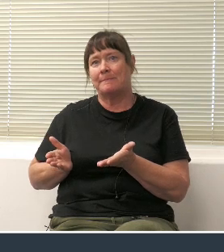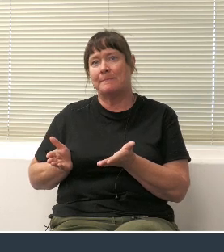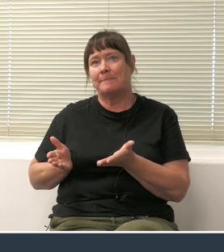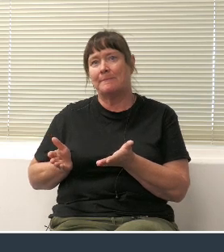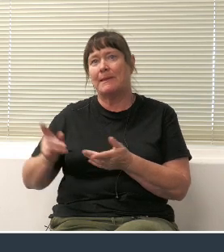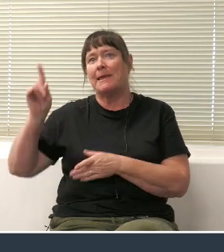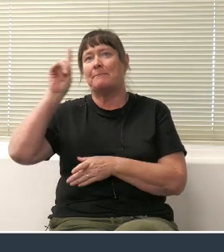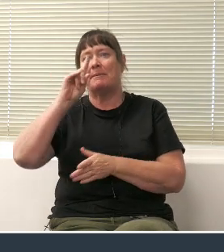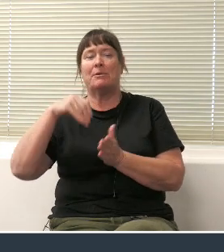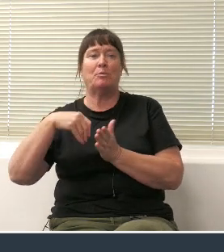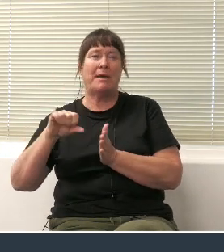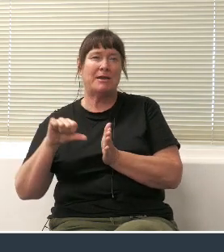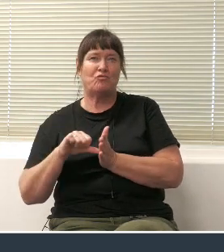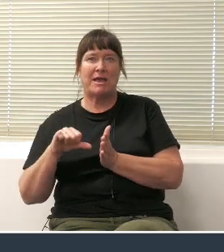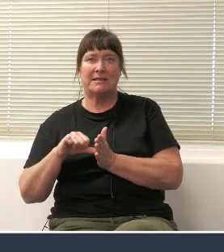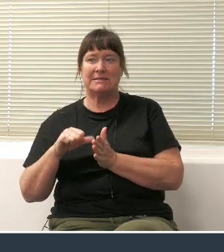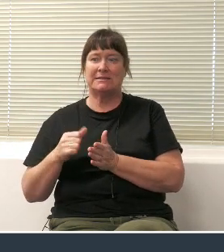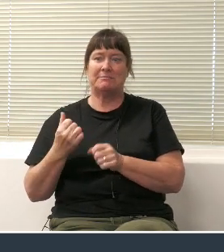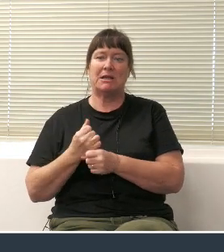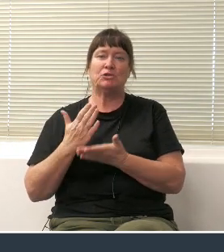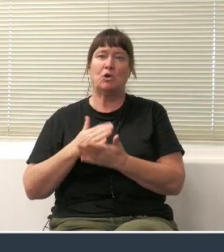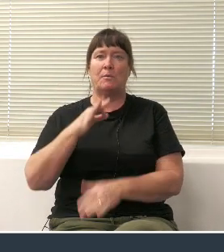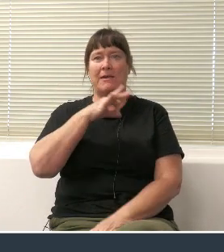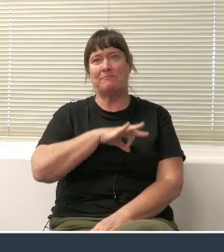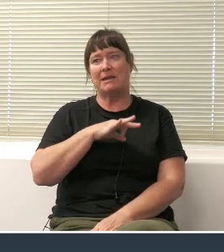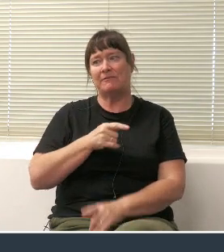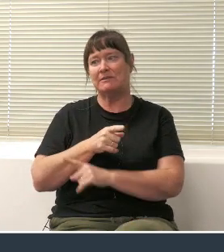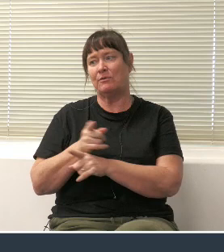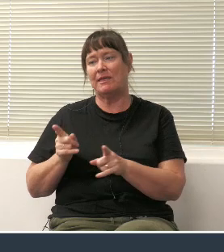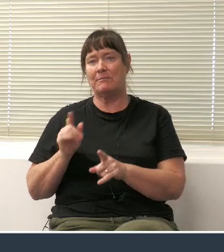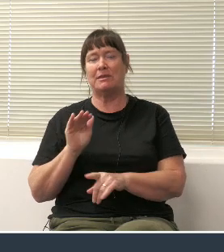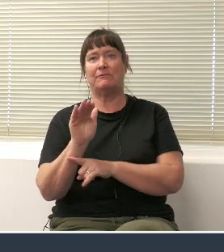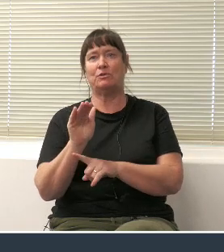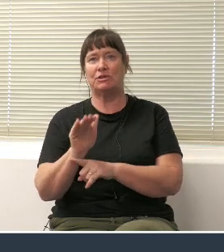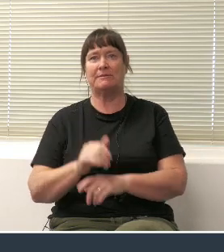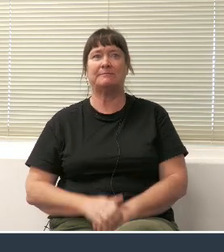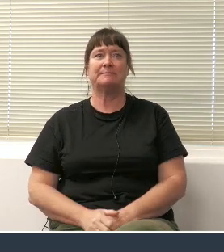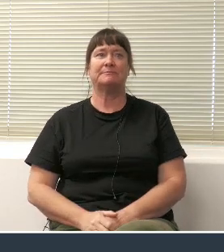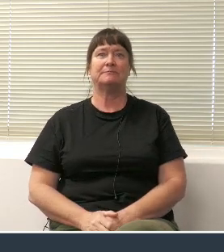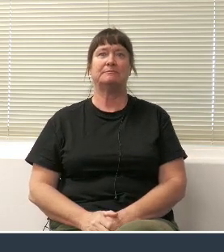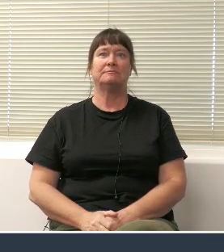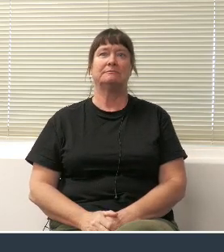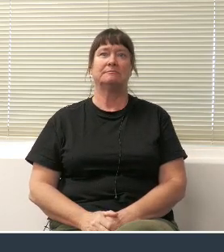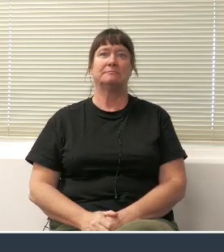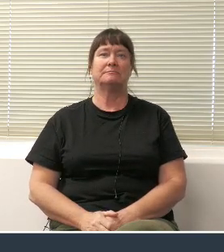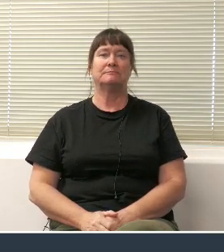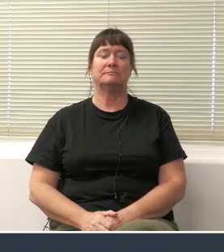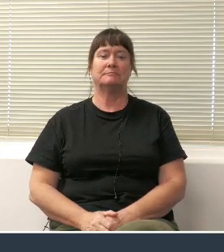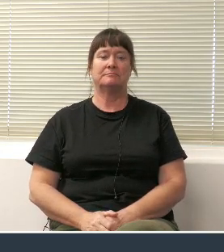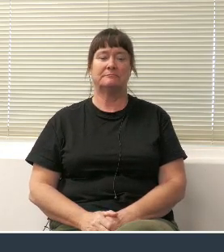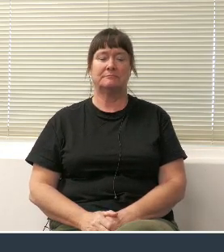of the future too. So I think of it as a very positive step forward. Thank you. Councillor Taylor. Yes,